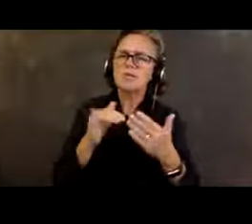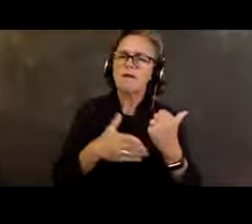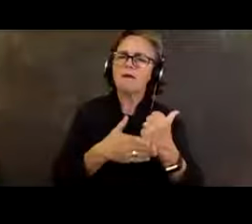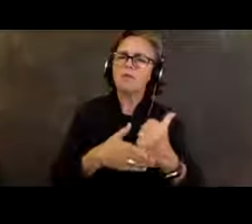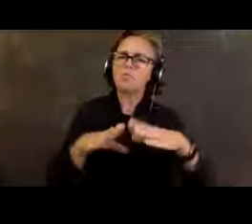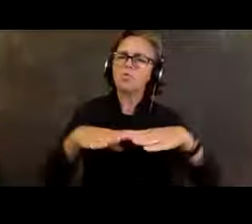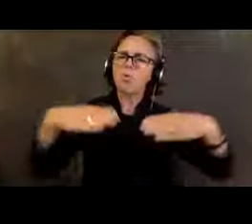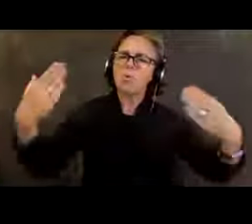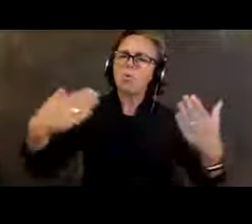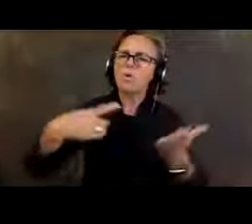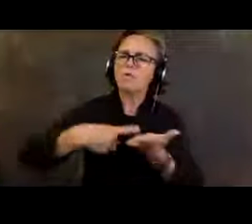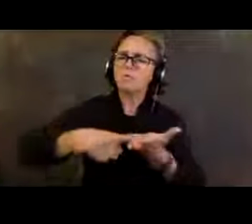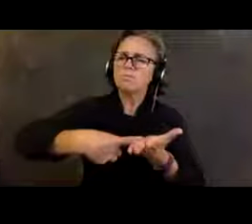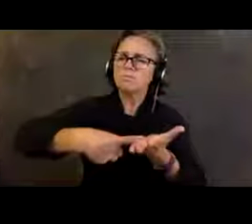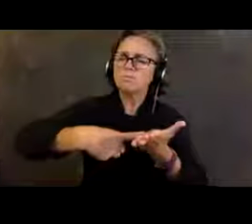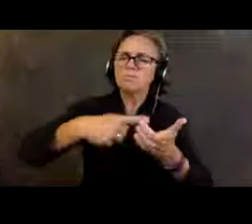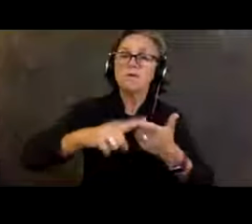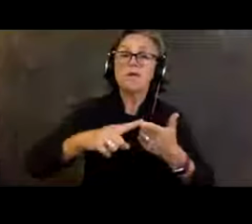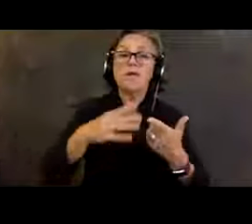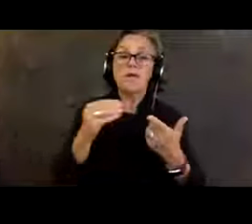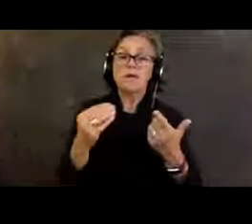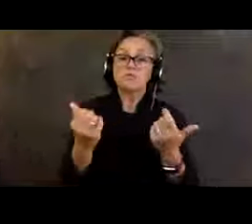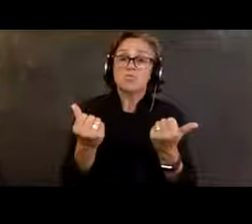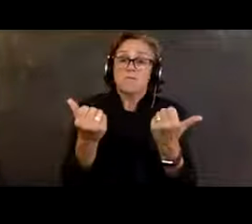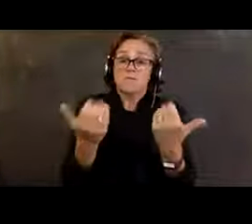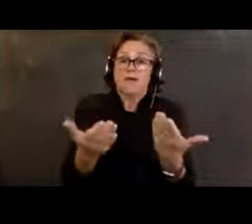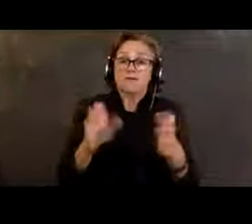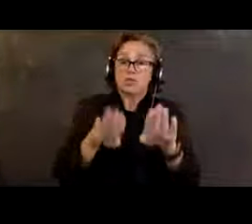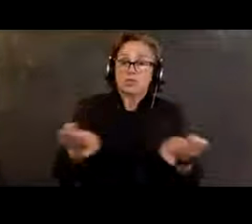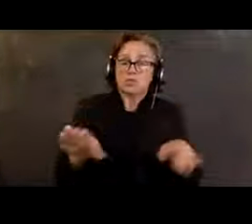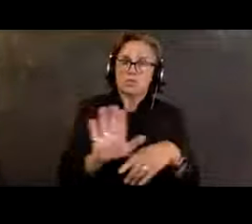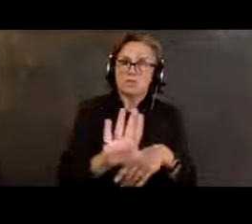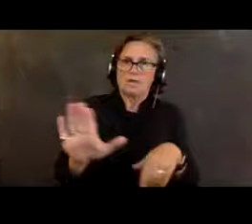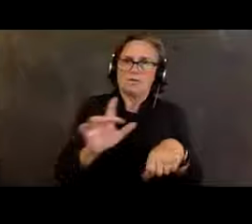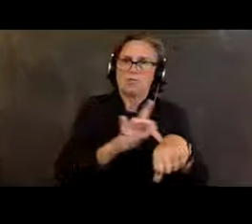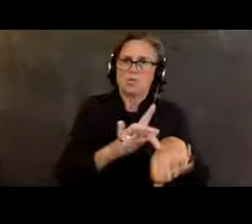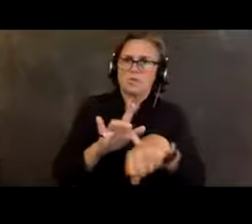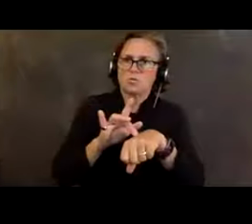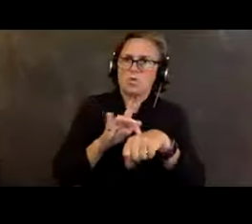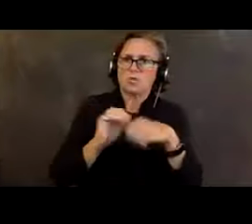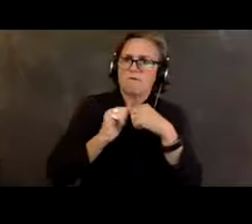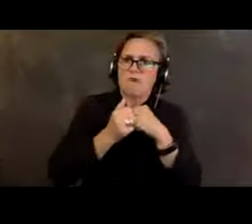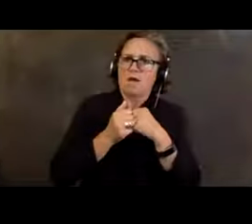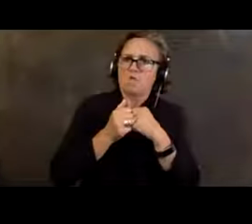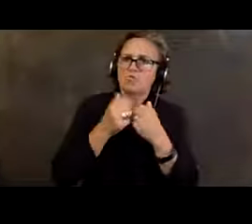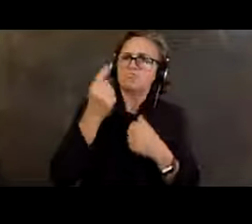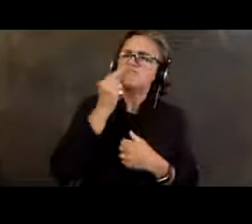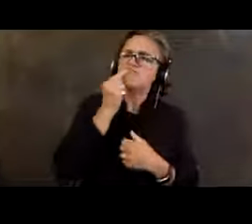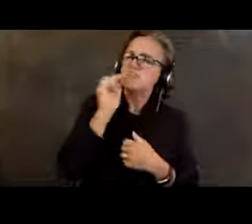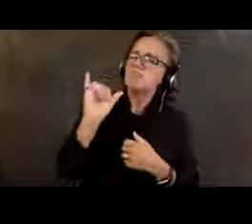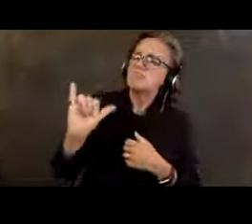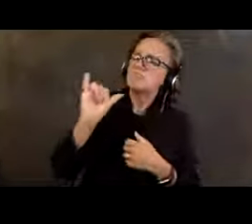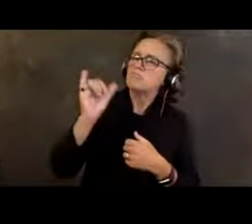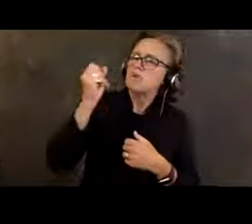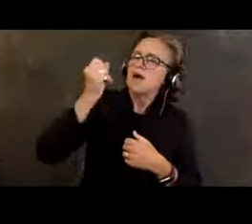conversations, and also provide our children resources for how to learn about differences and how to appreciate differences.